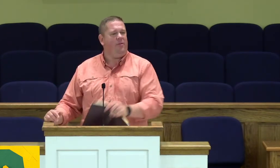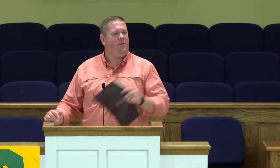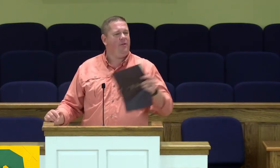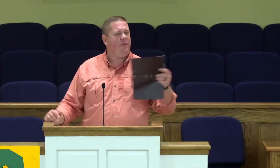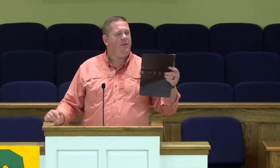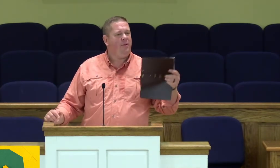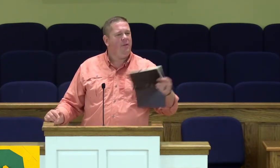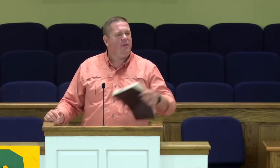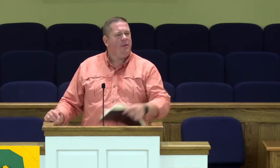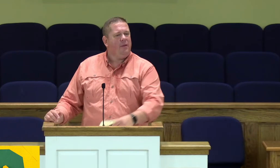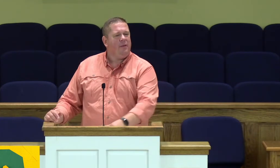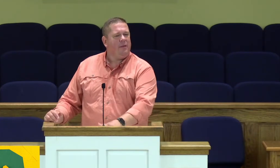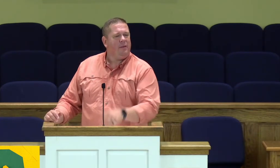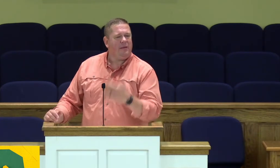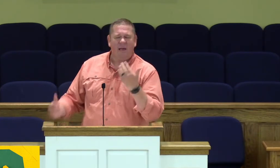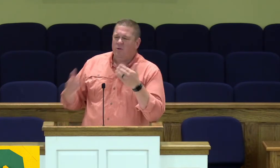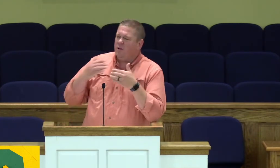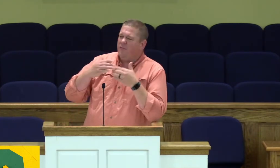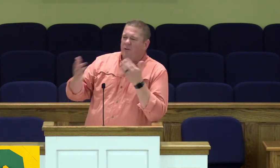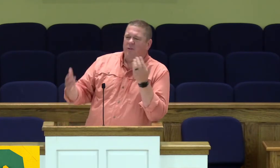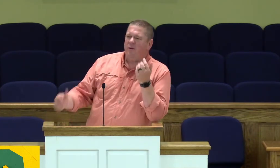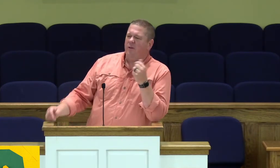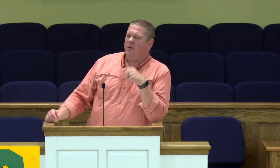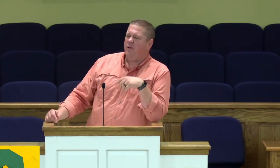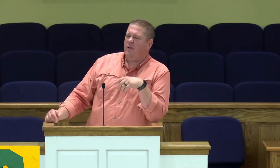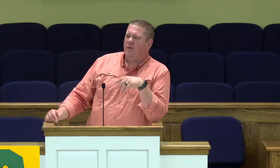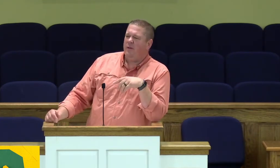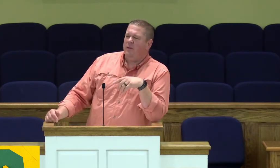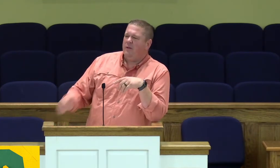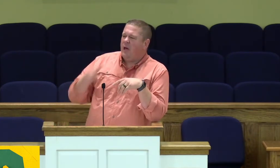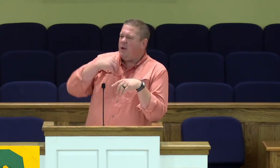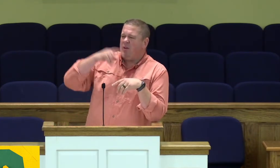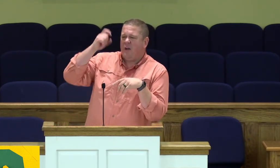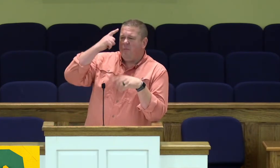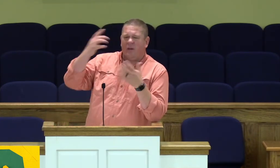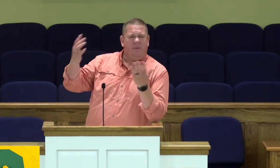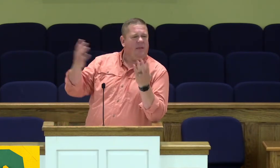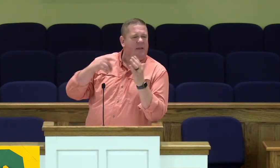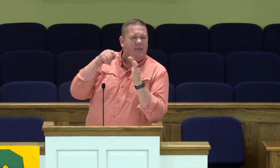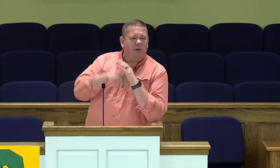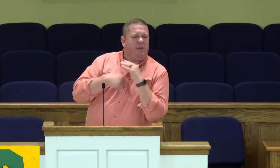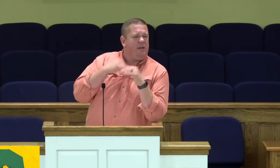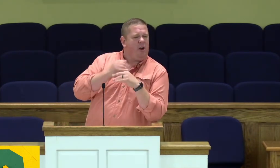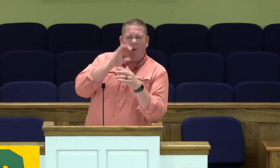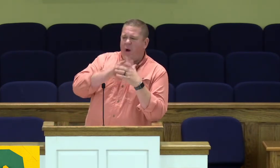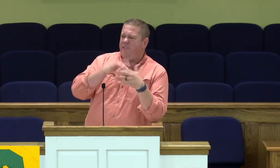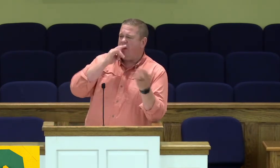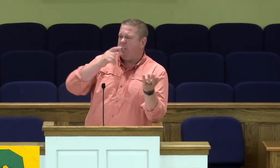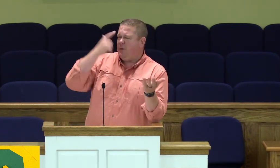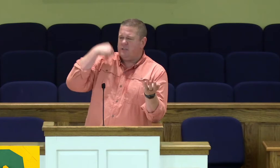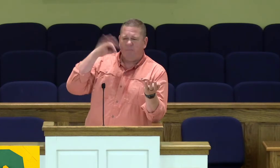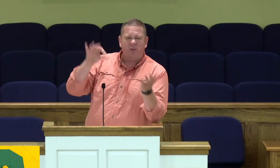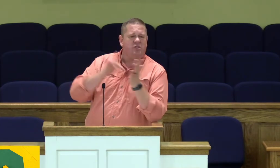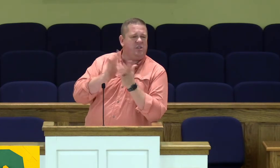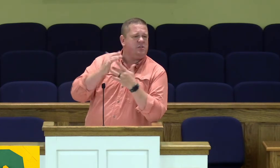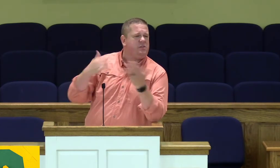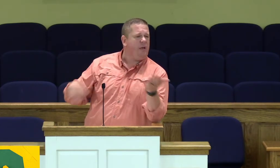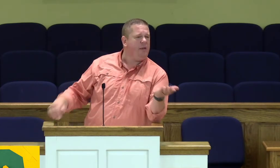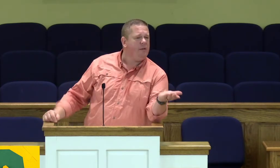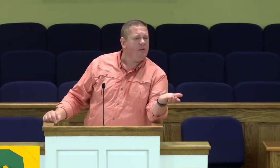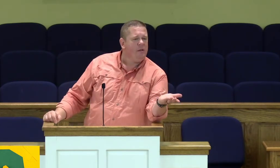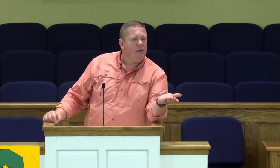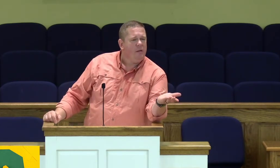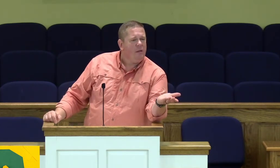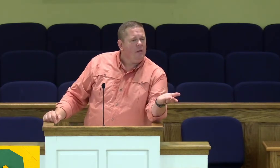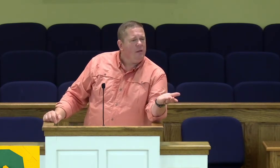Bible. Can I go a little further? I don't have a government coming down to kill me tonight, or my wife and kids, because I'm preaching Jesus